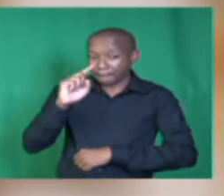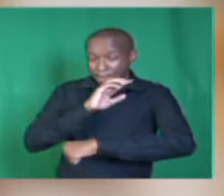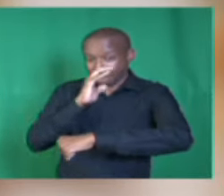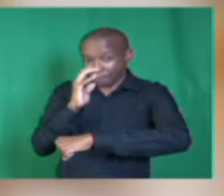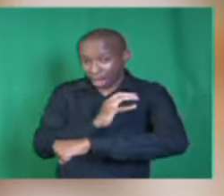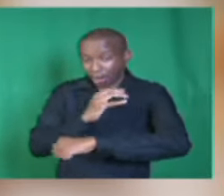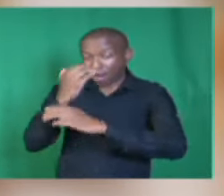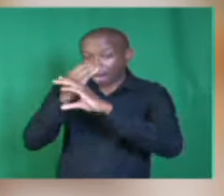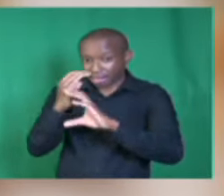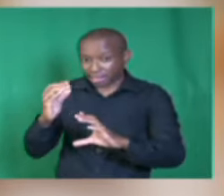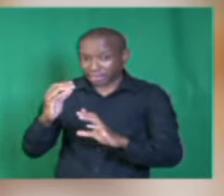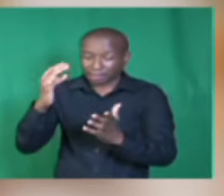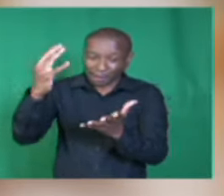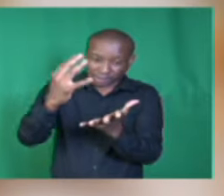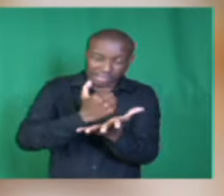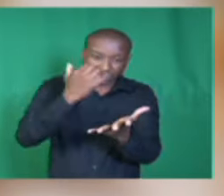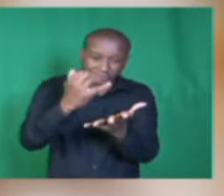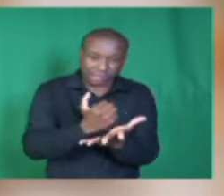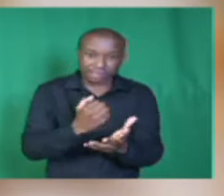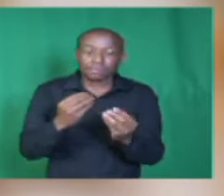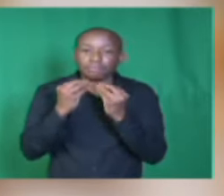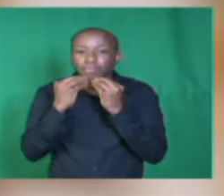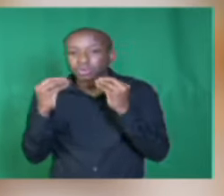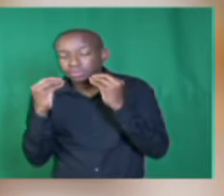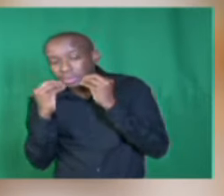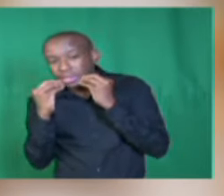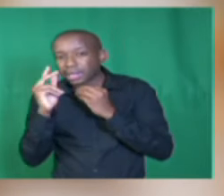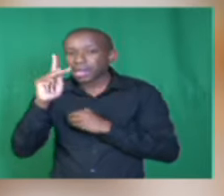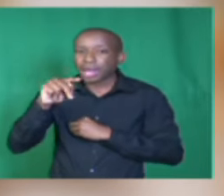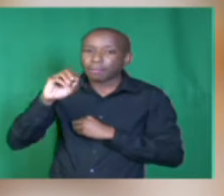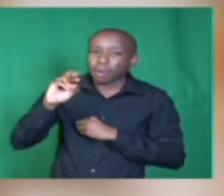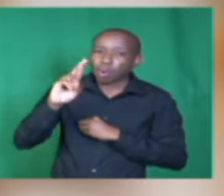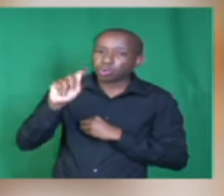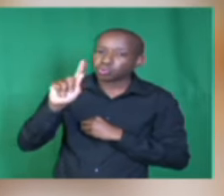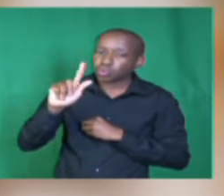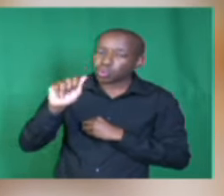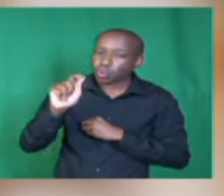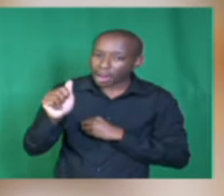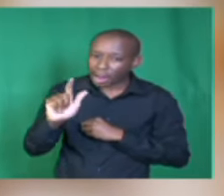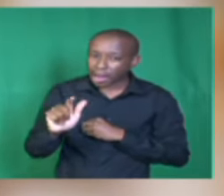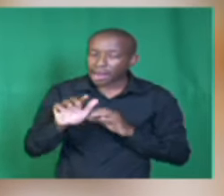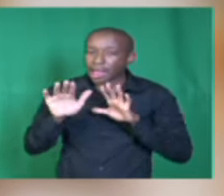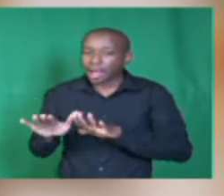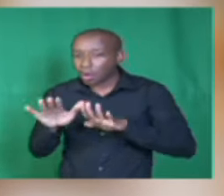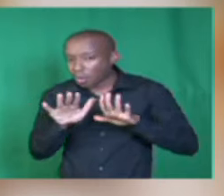European countries, colonized. They are Mozambique, Portugal colonized Mozambique, Angola.